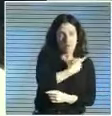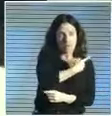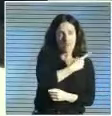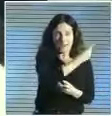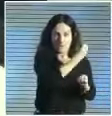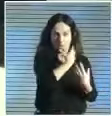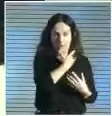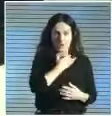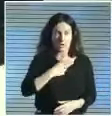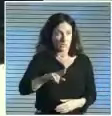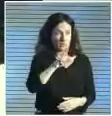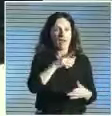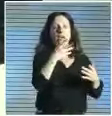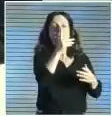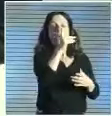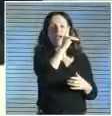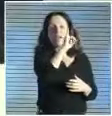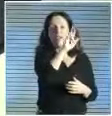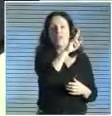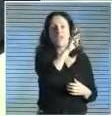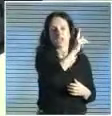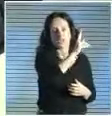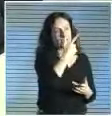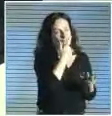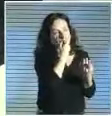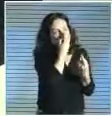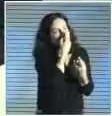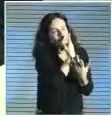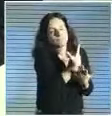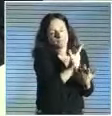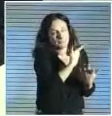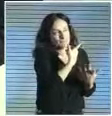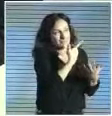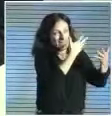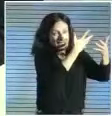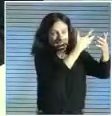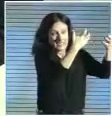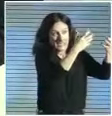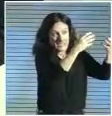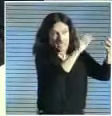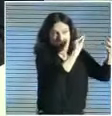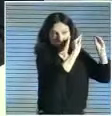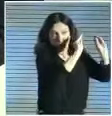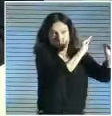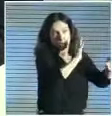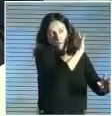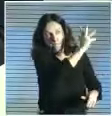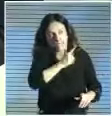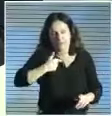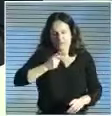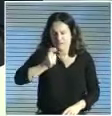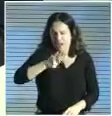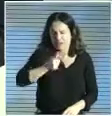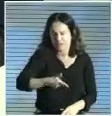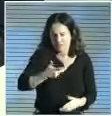but I took for myself, and I am repeating everywhere, that the destination is where the synergy get implemented. And